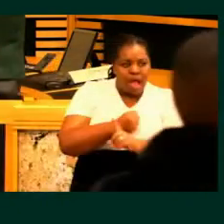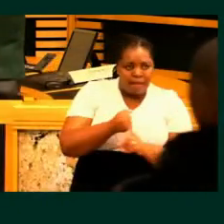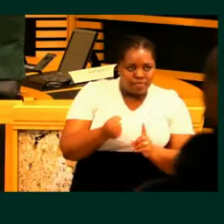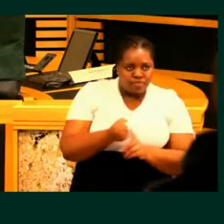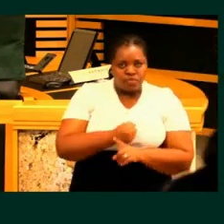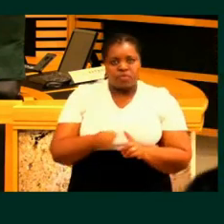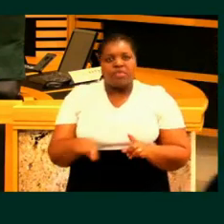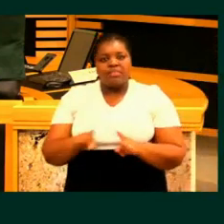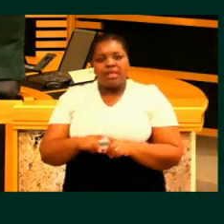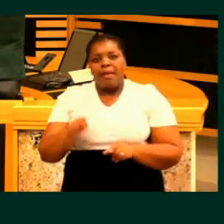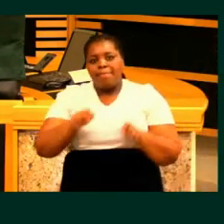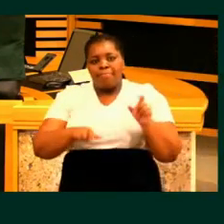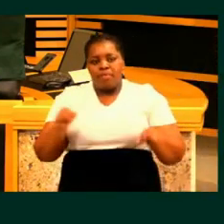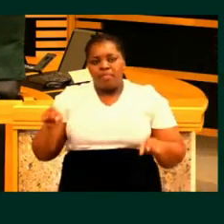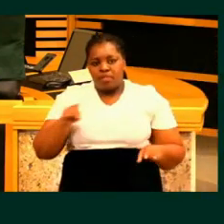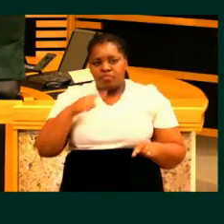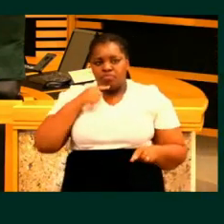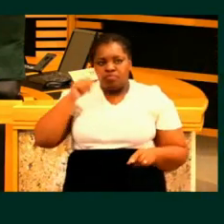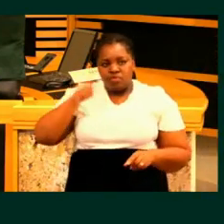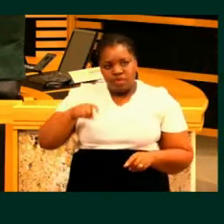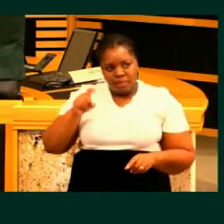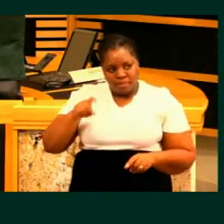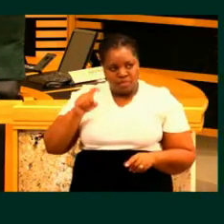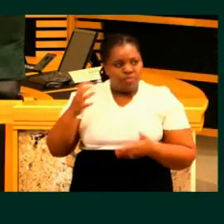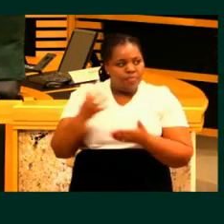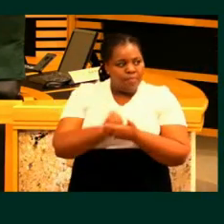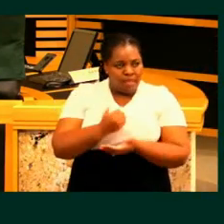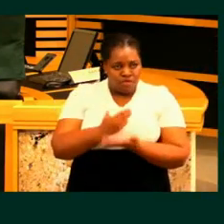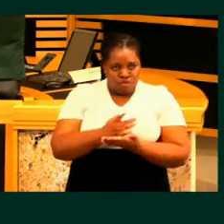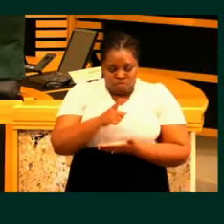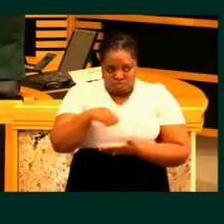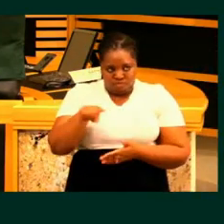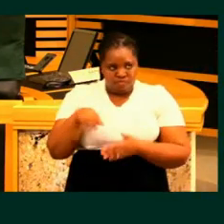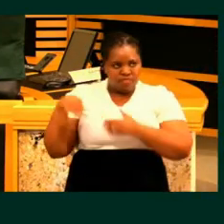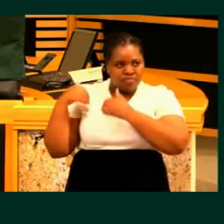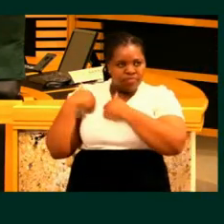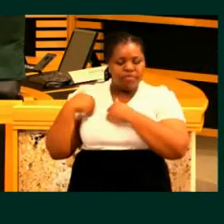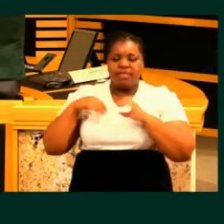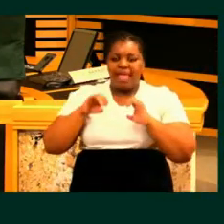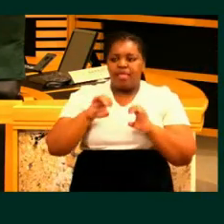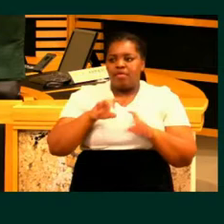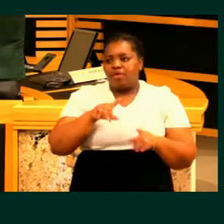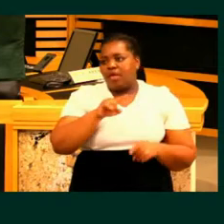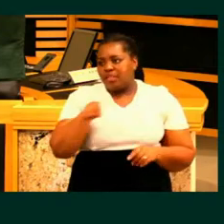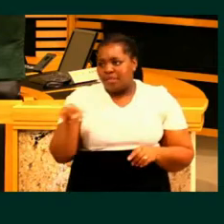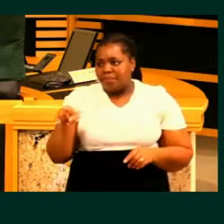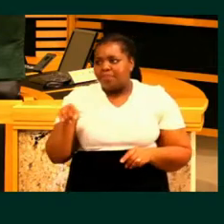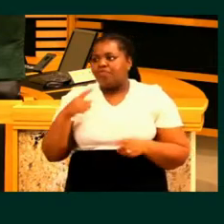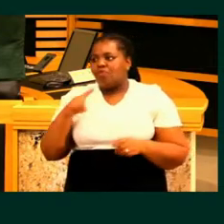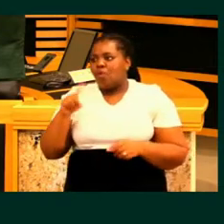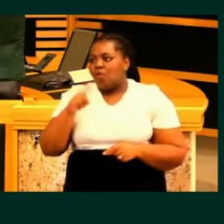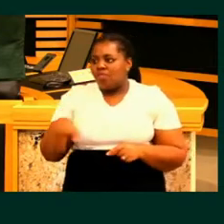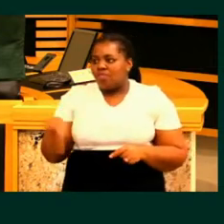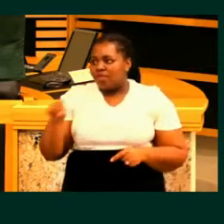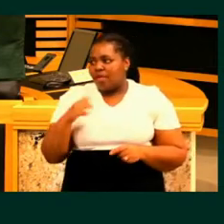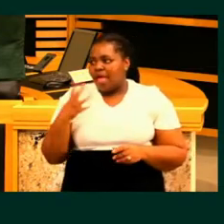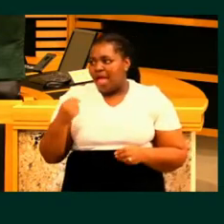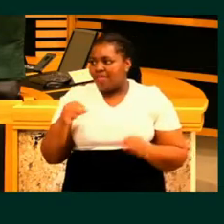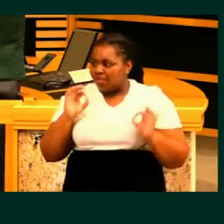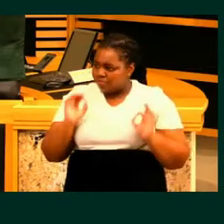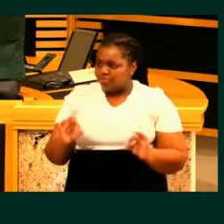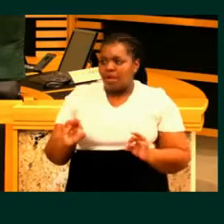and by the same people who are supposed to keep them safe and educate them in order for them to have a brighter